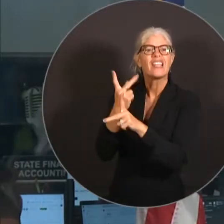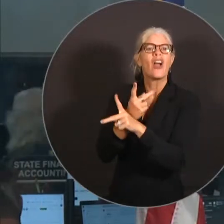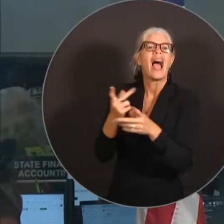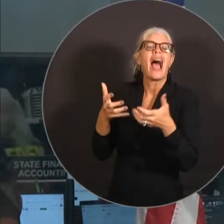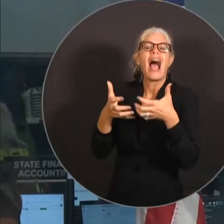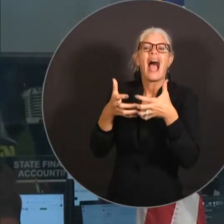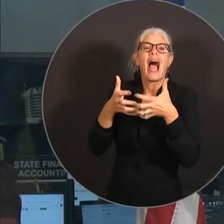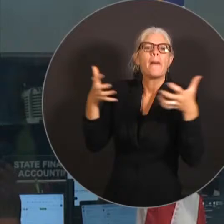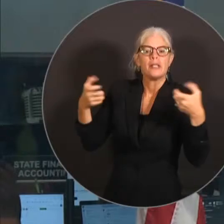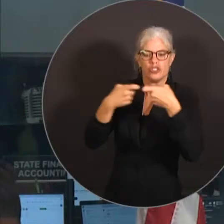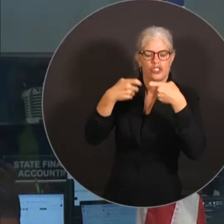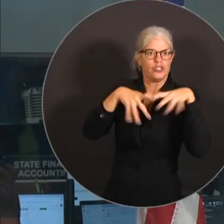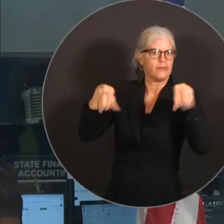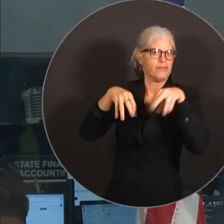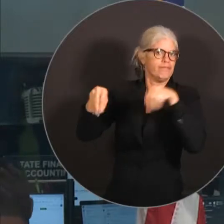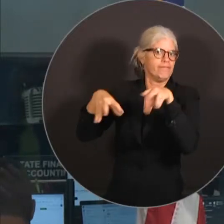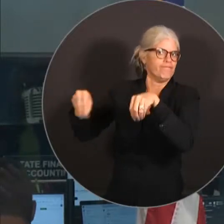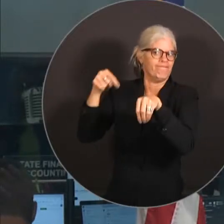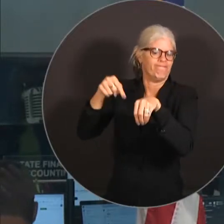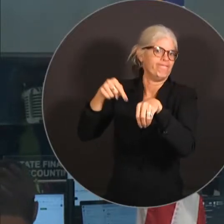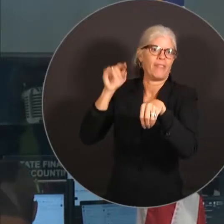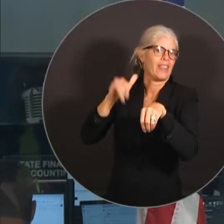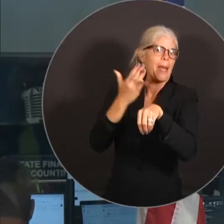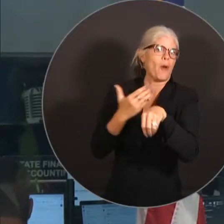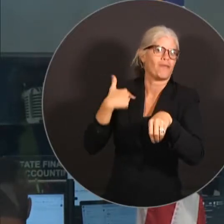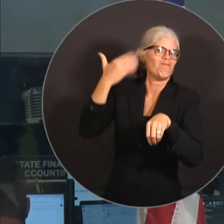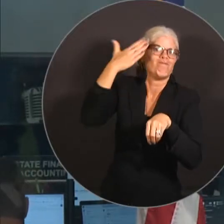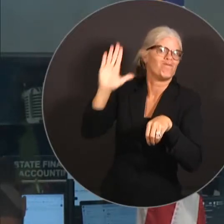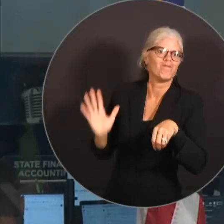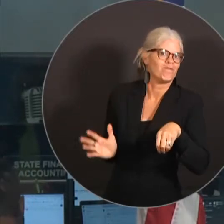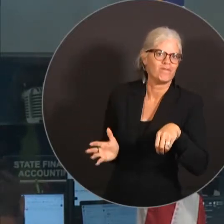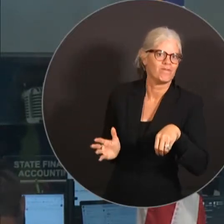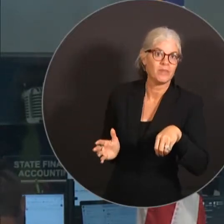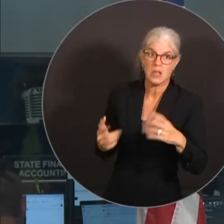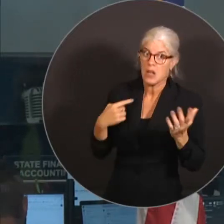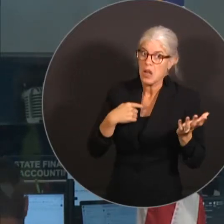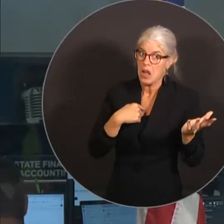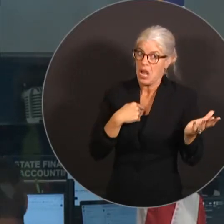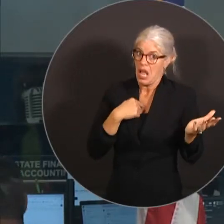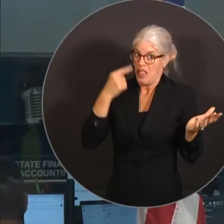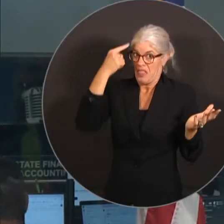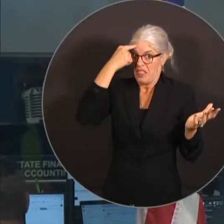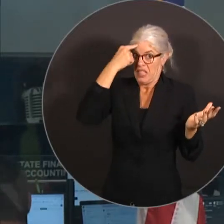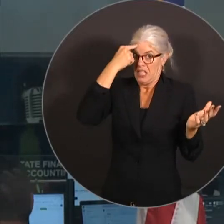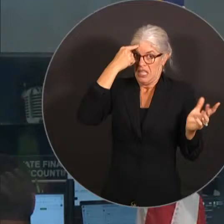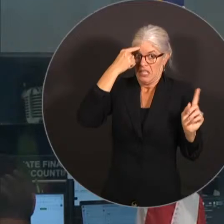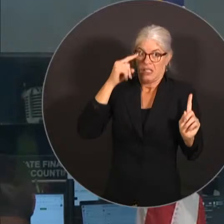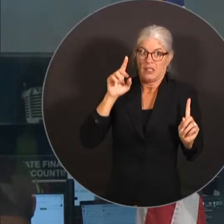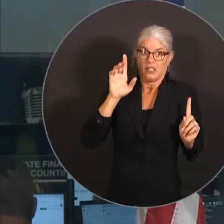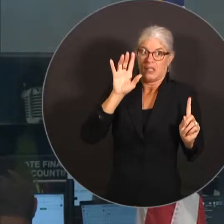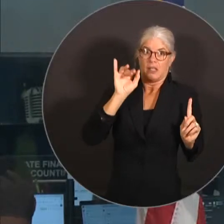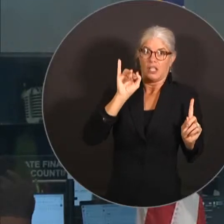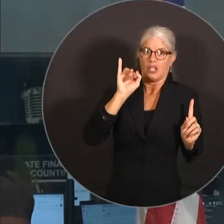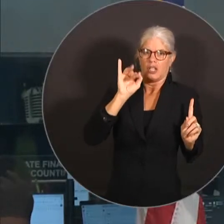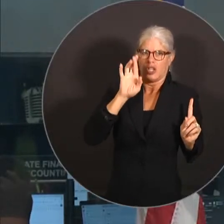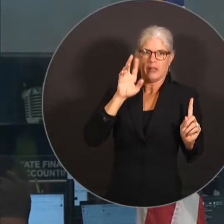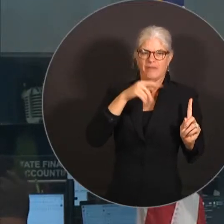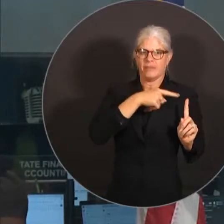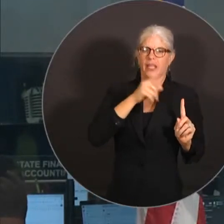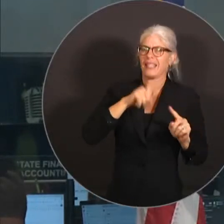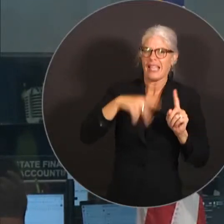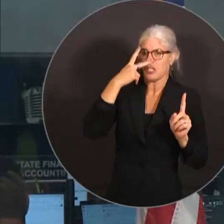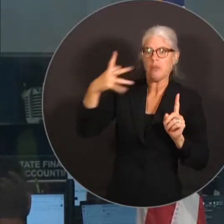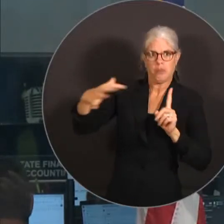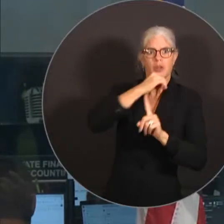And so we'll see. But I thought, we didn't get hit with Dorian, but it was coming, so we prepared. I thought maybe we had